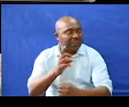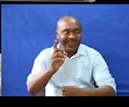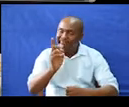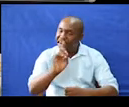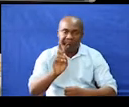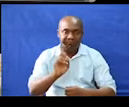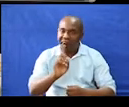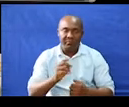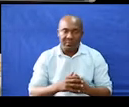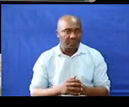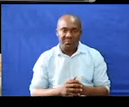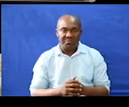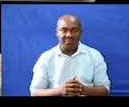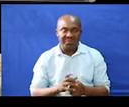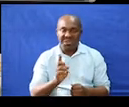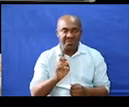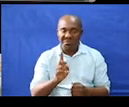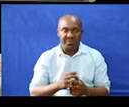physically masculinity.